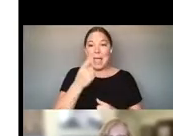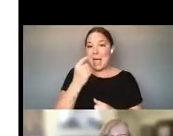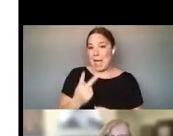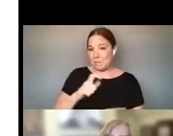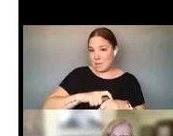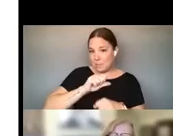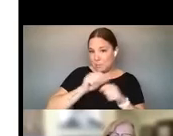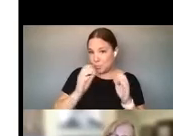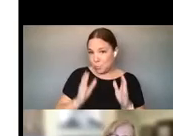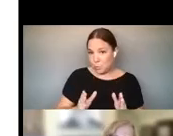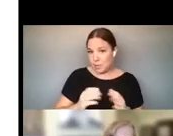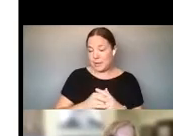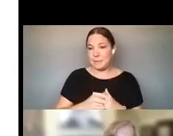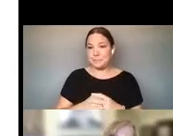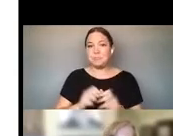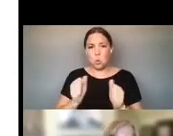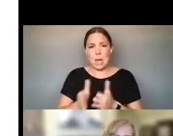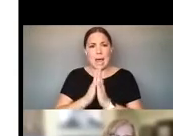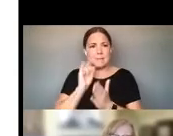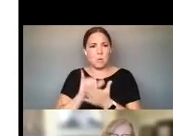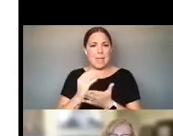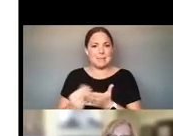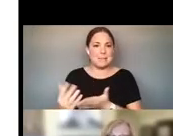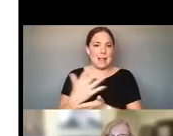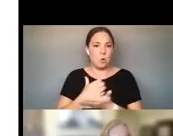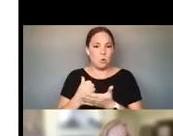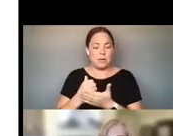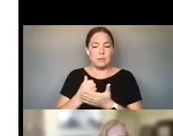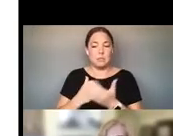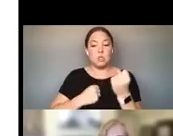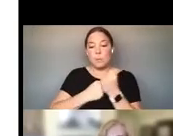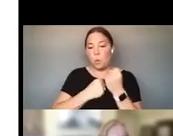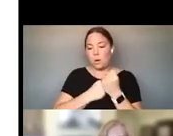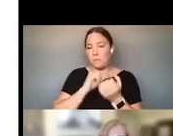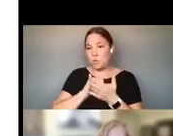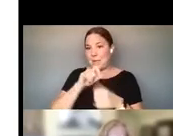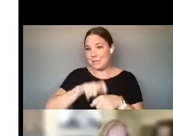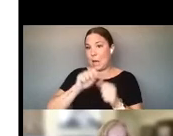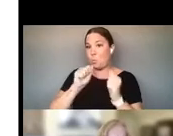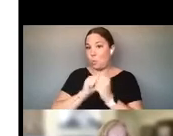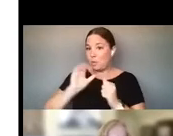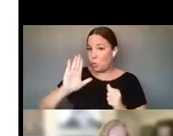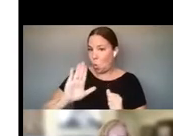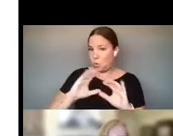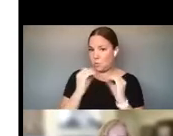organization, you could ask for the salary support for that time with your organization.